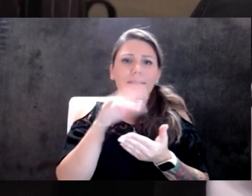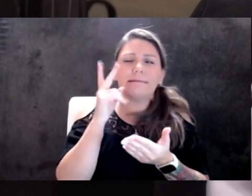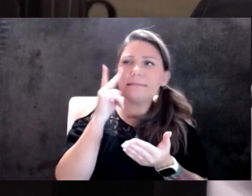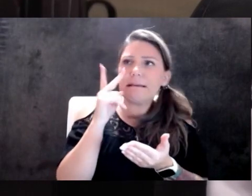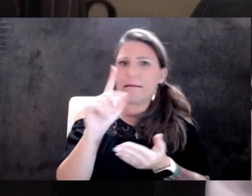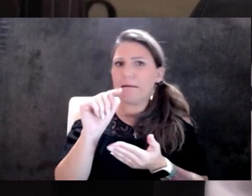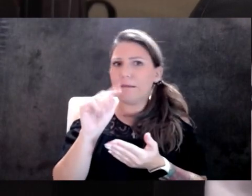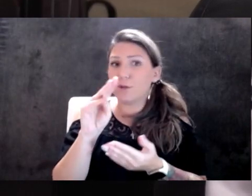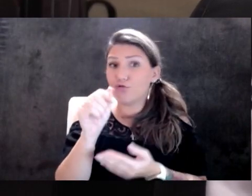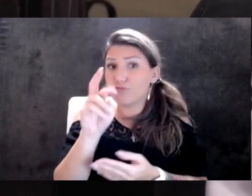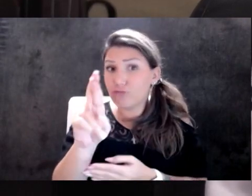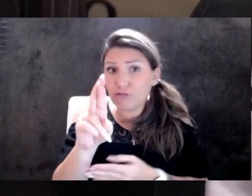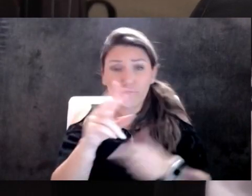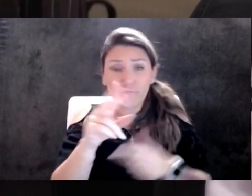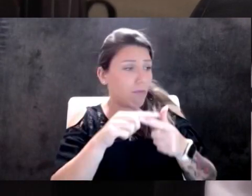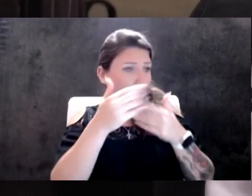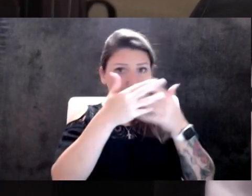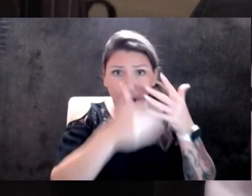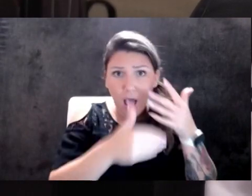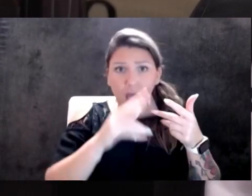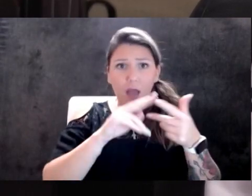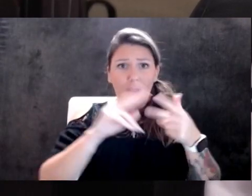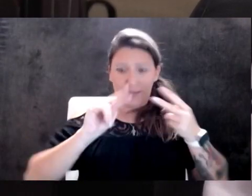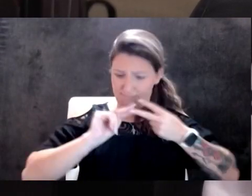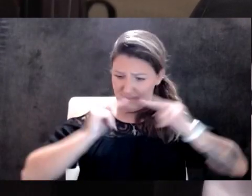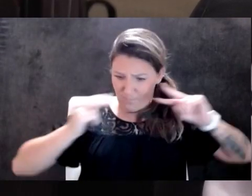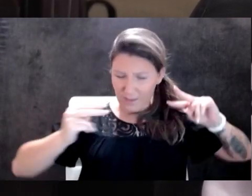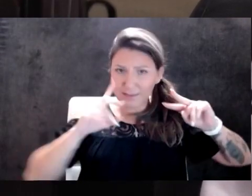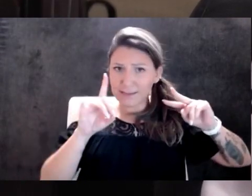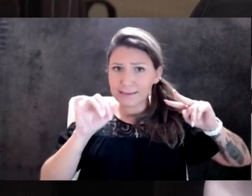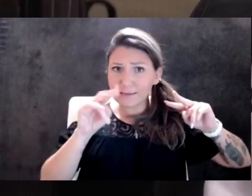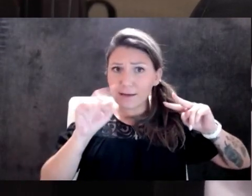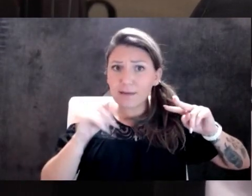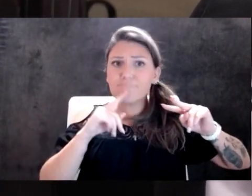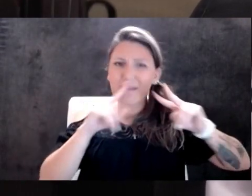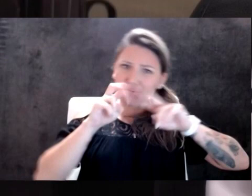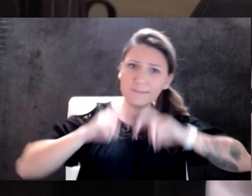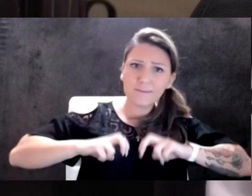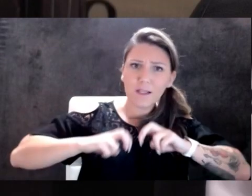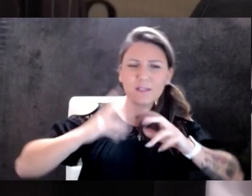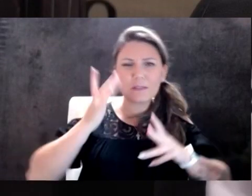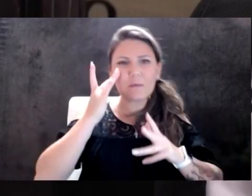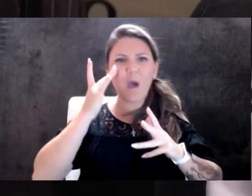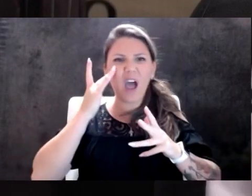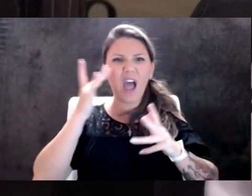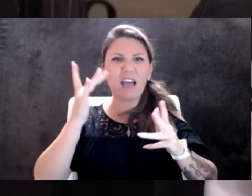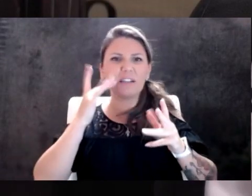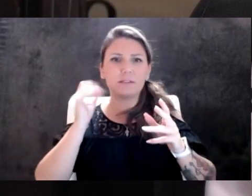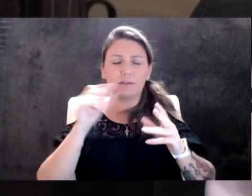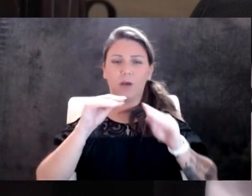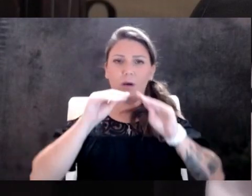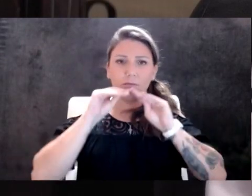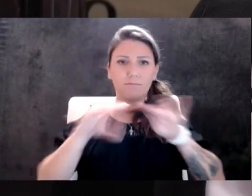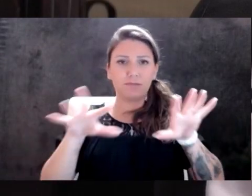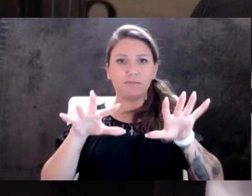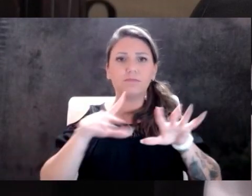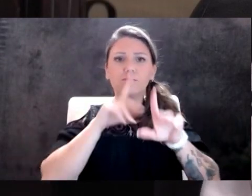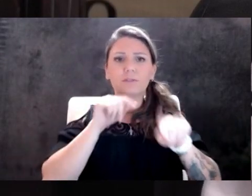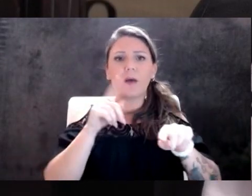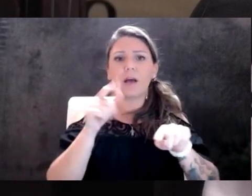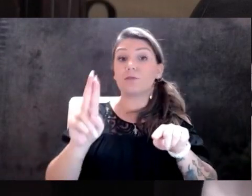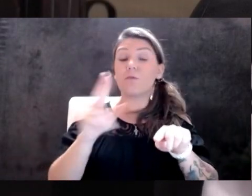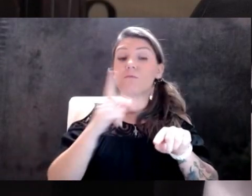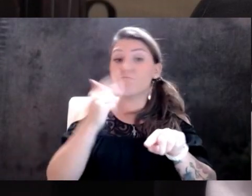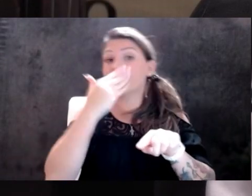the individual's DNA, to make an assessment why certain individual had such a robust response that was